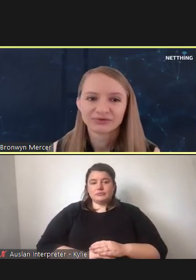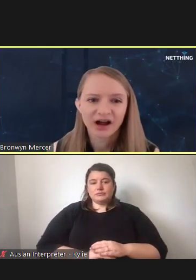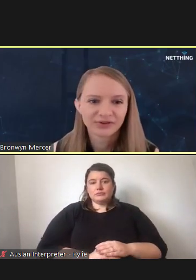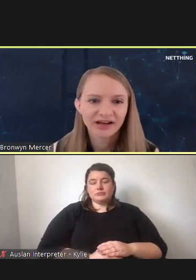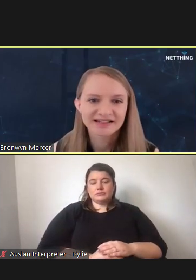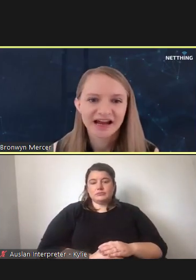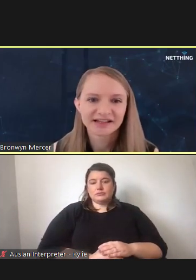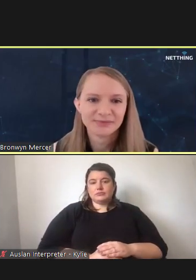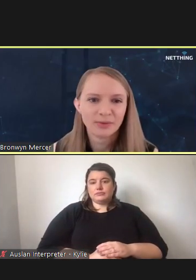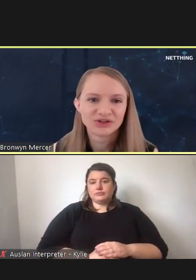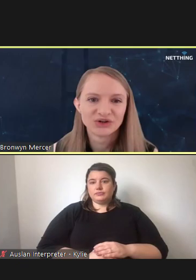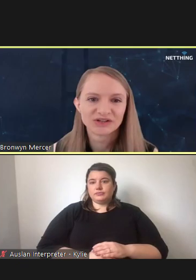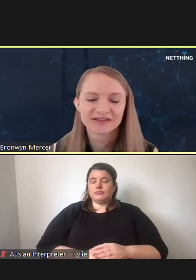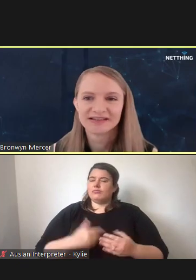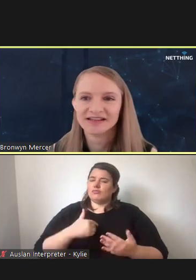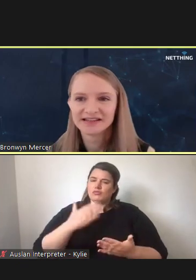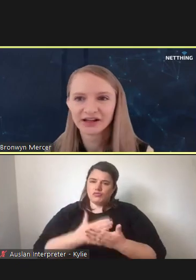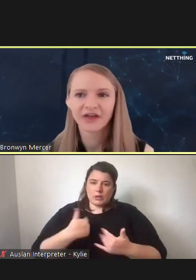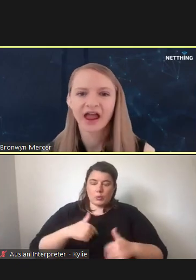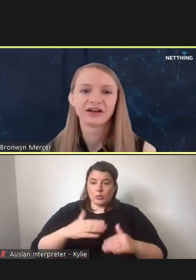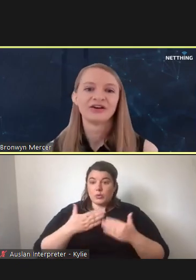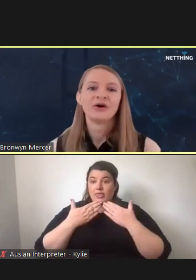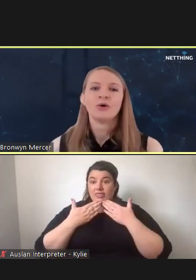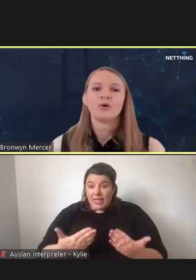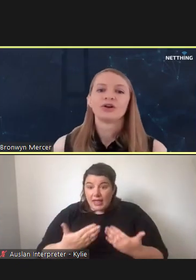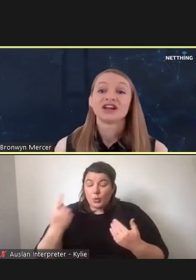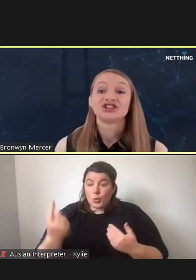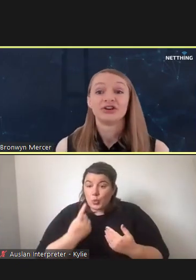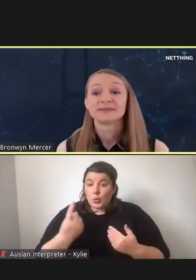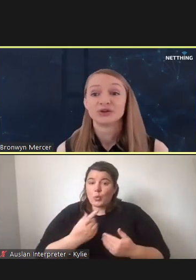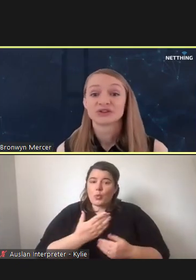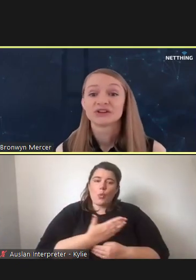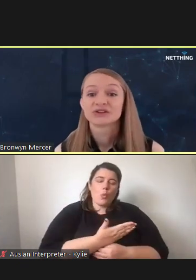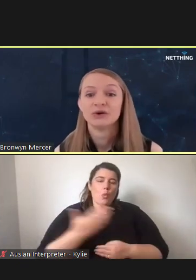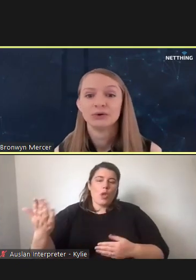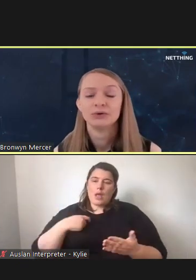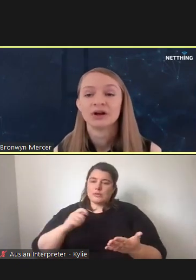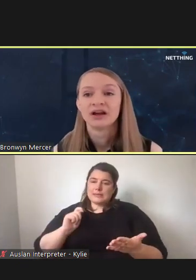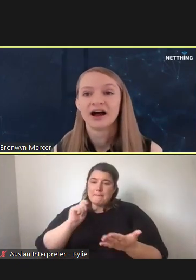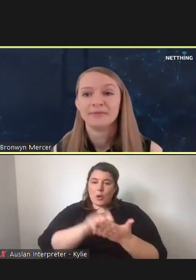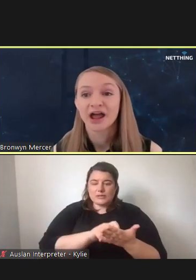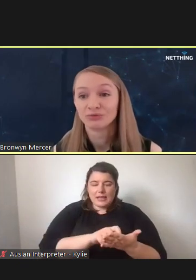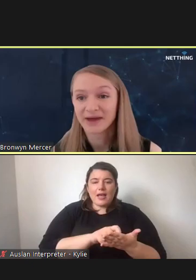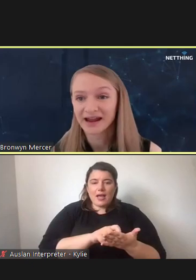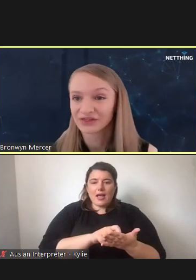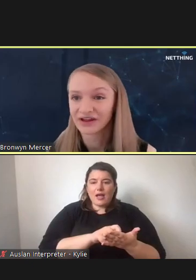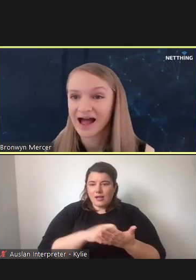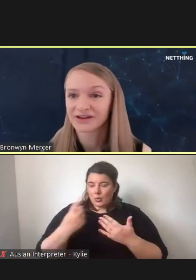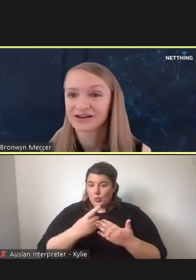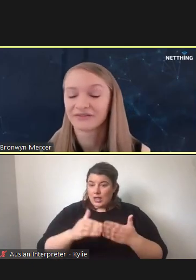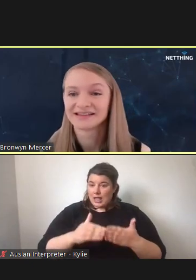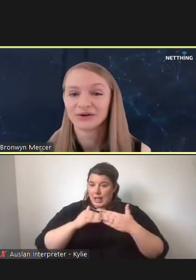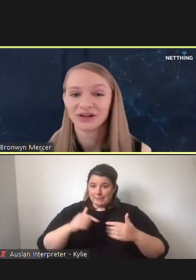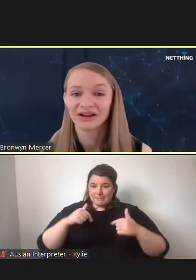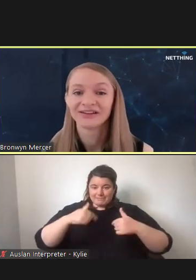And I'd really like to take this moment to just sincerely thank all of our generous sponsors who help to make NetThing